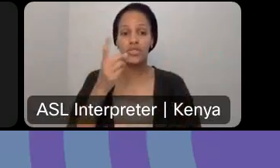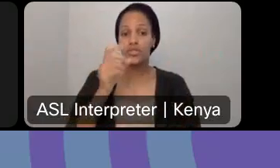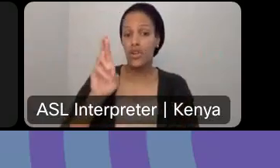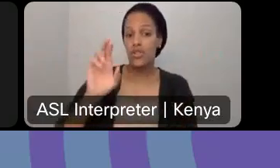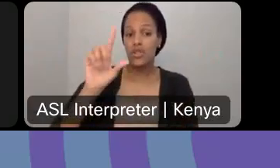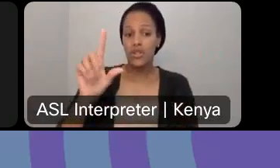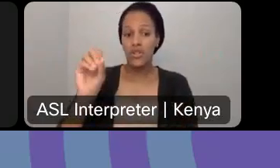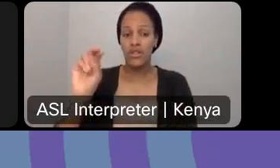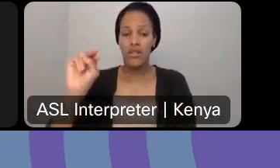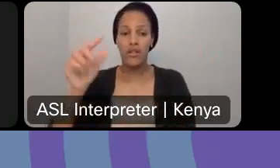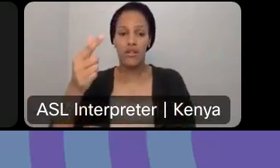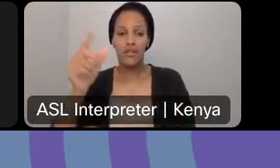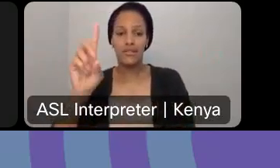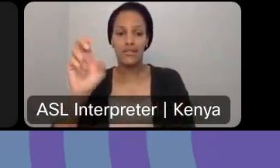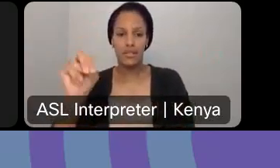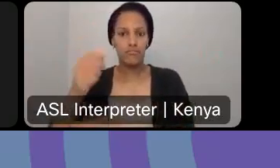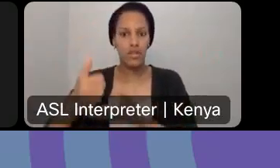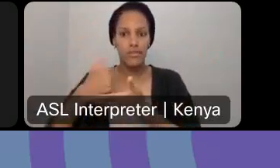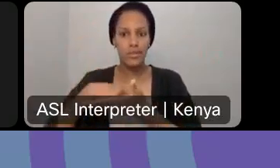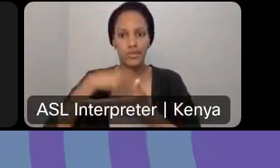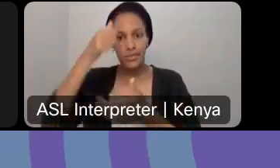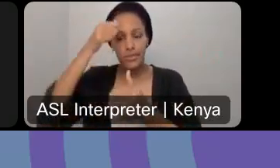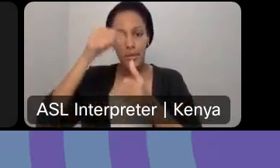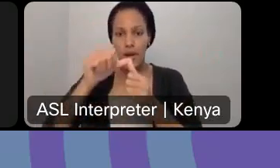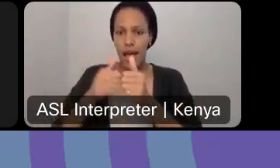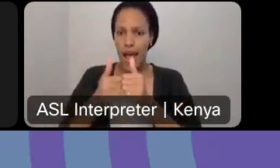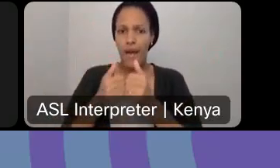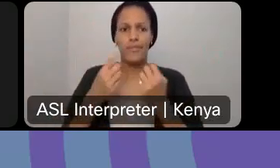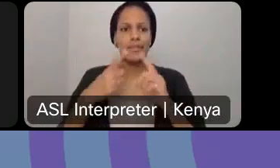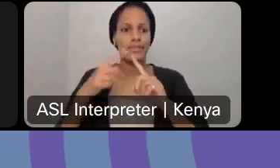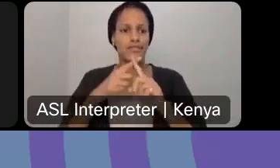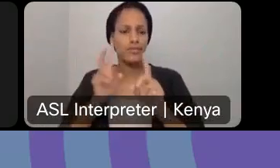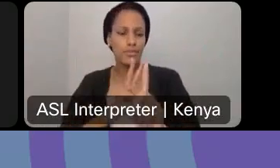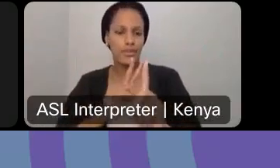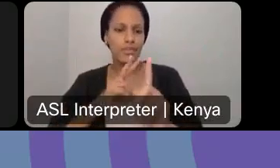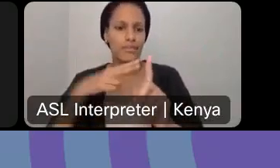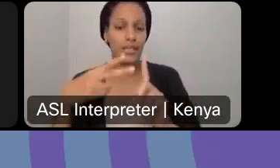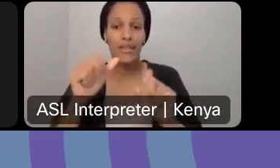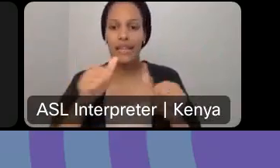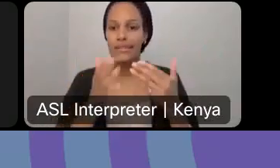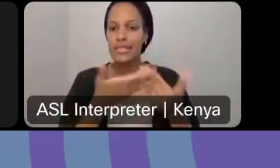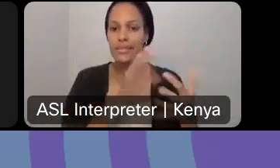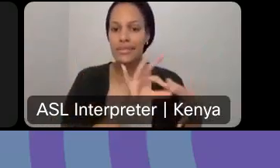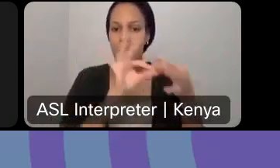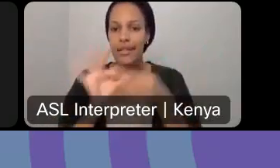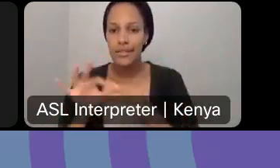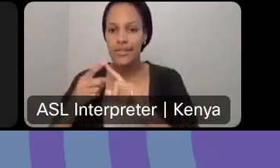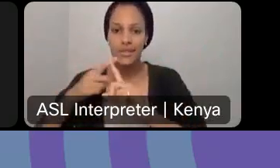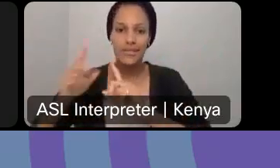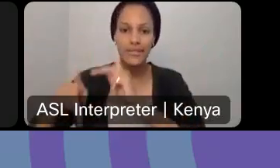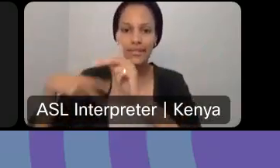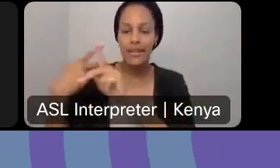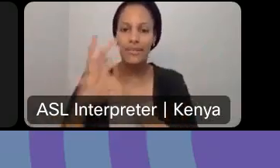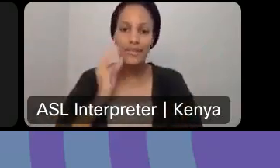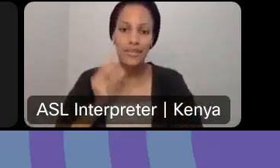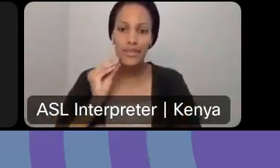to remember how these alternative perceptions can be directly tied to experiences of trauma,